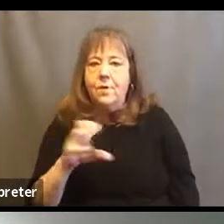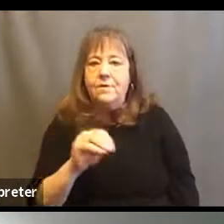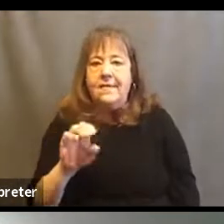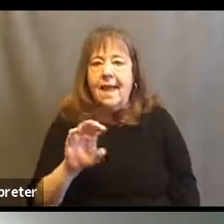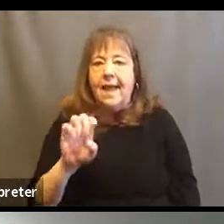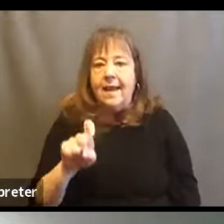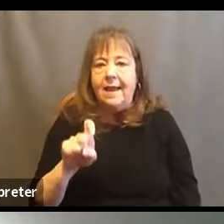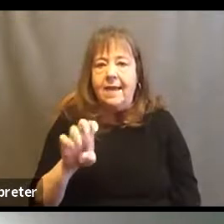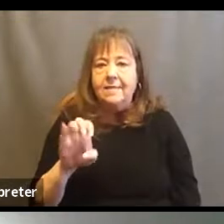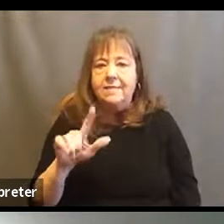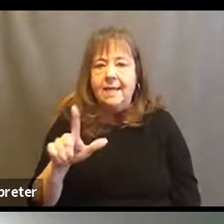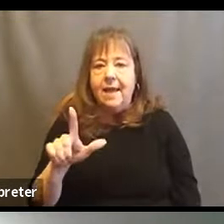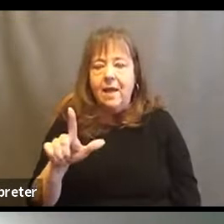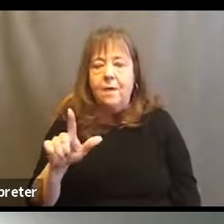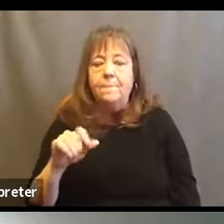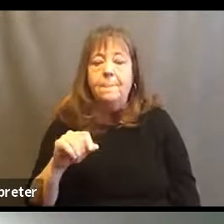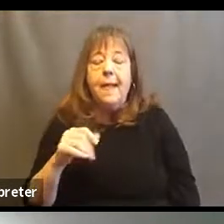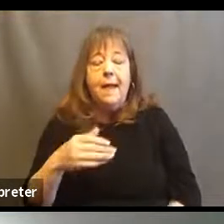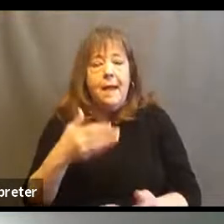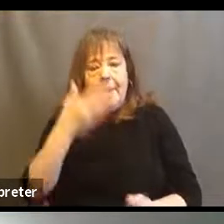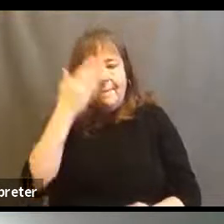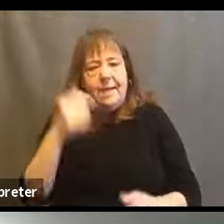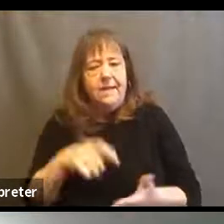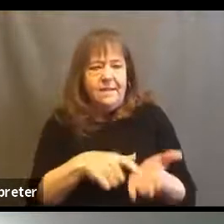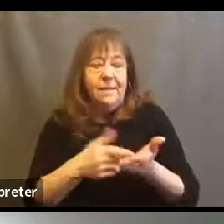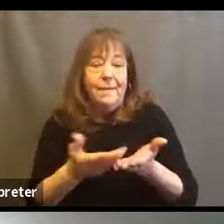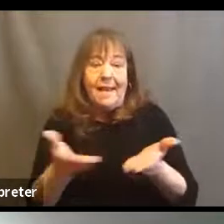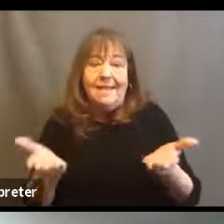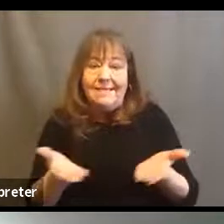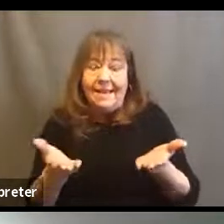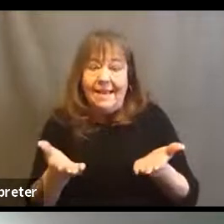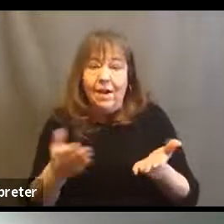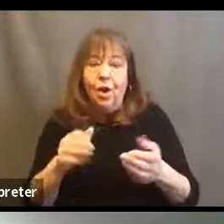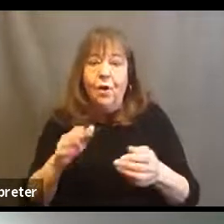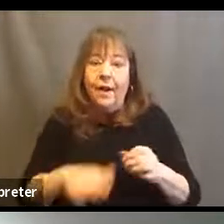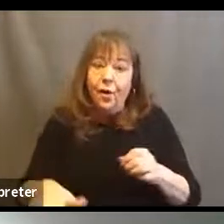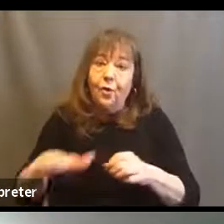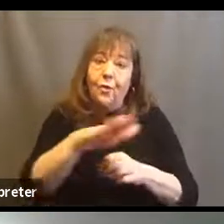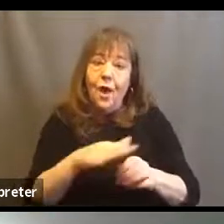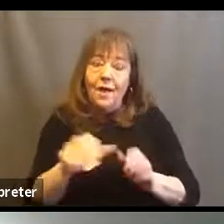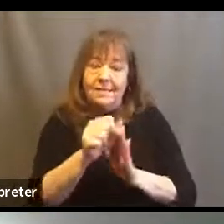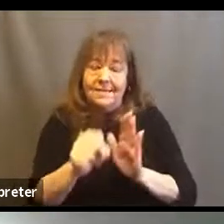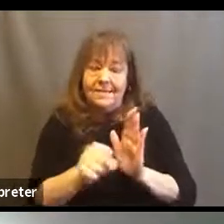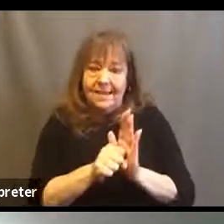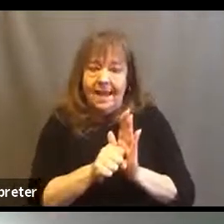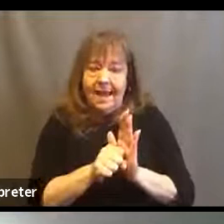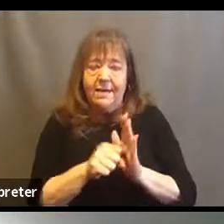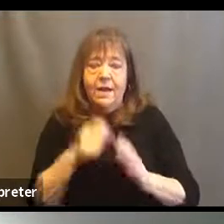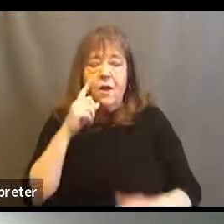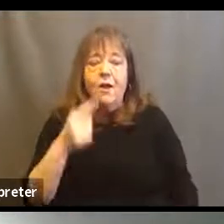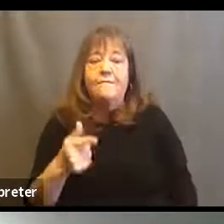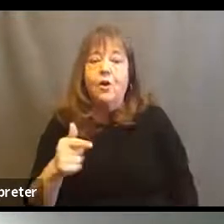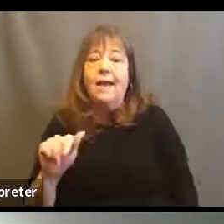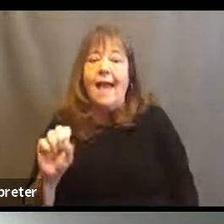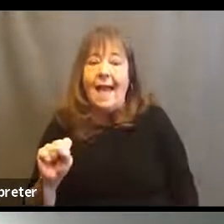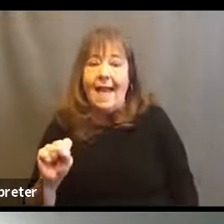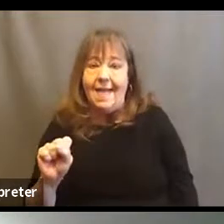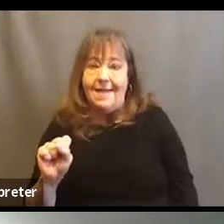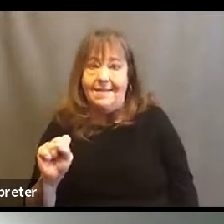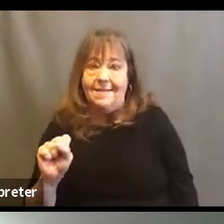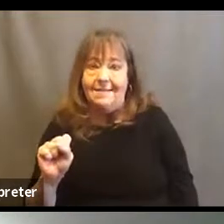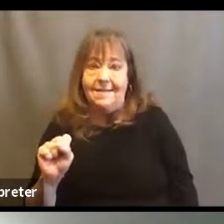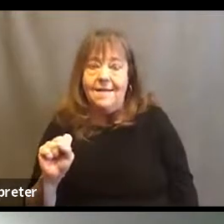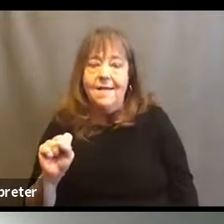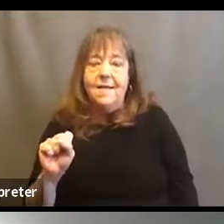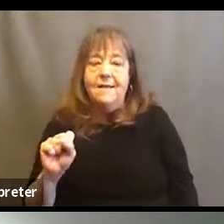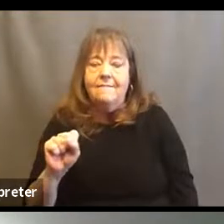on the demands, not just here in the region, but statewide demands, energy demands for gas primarily, both